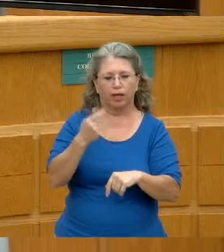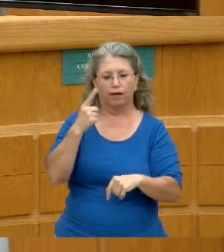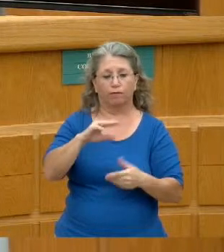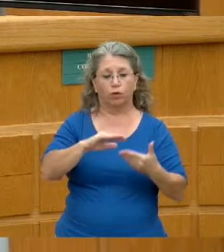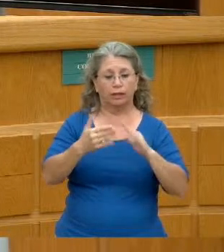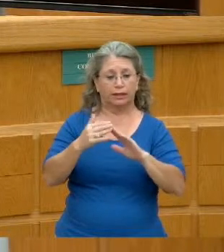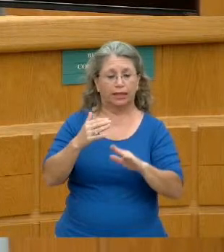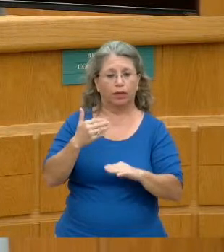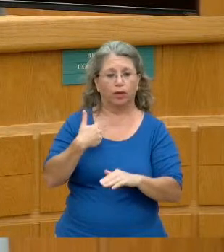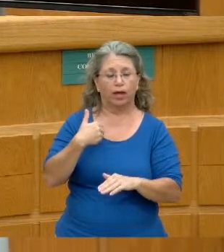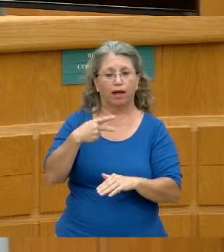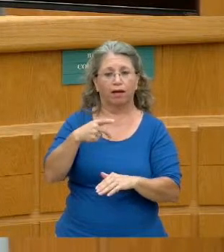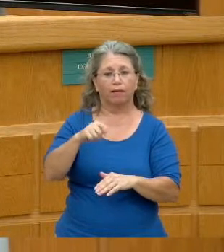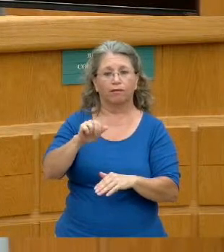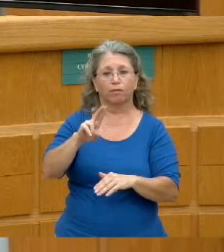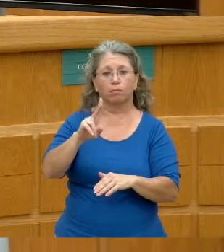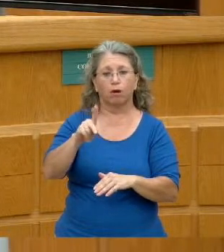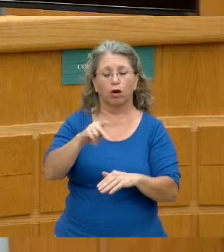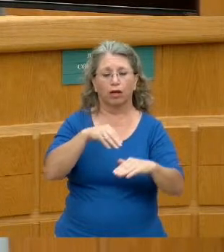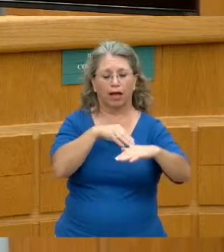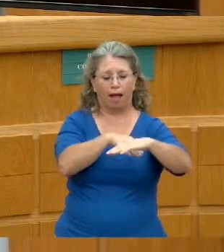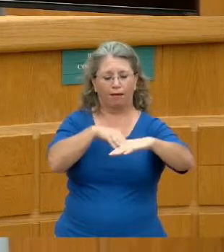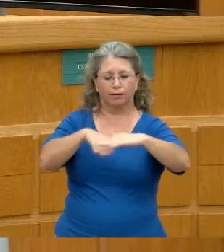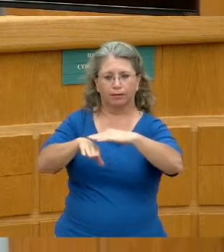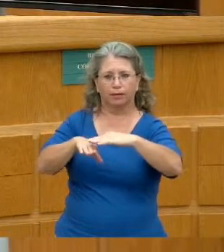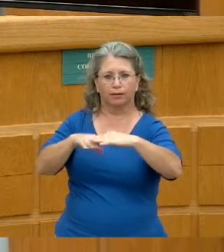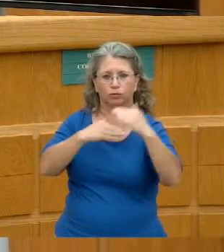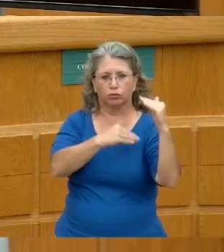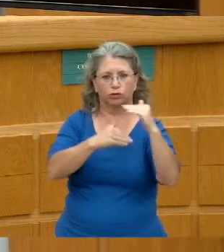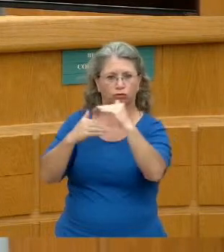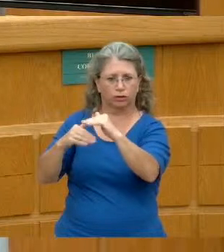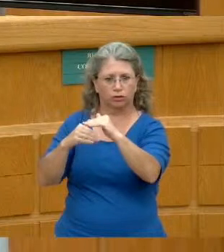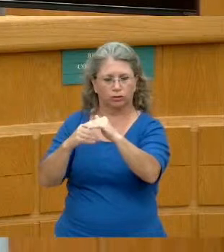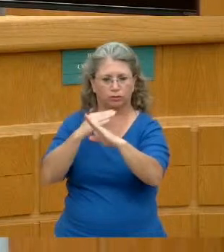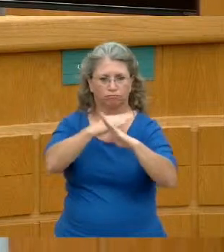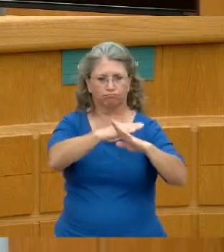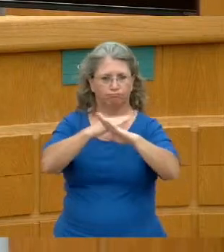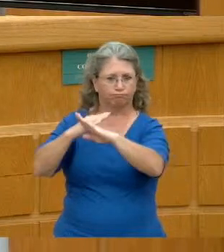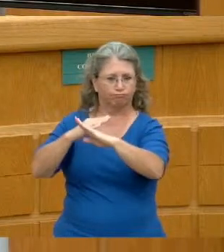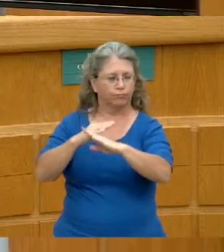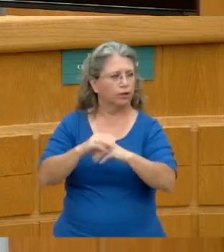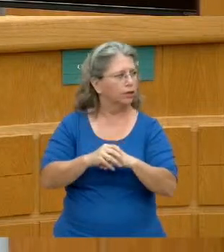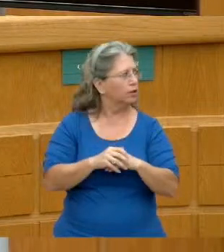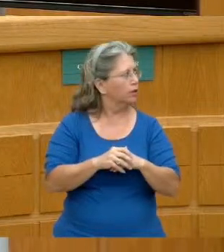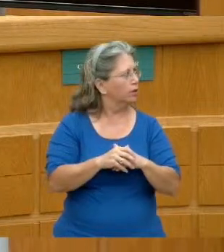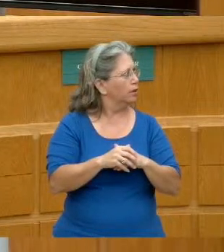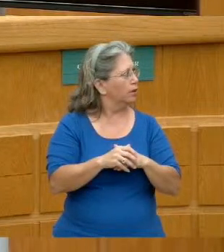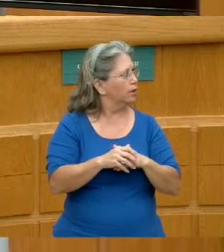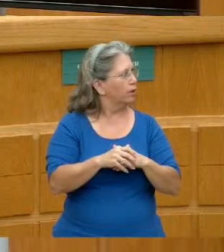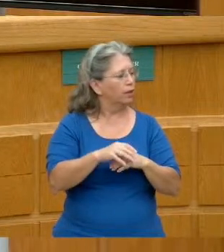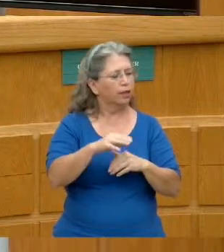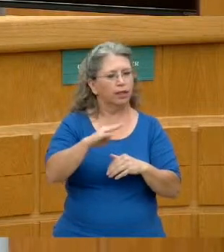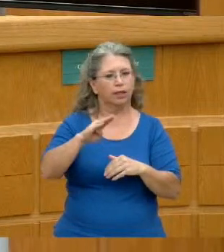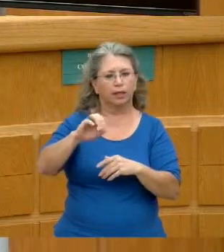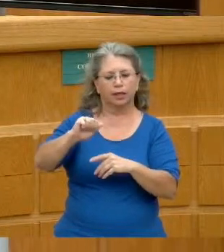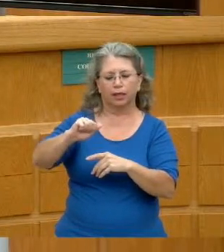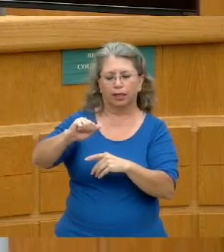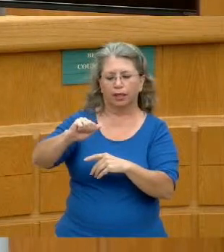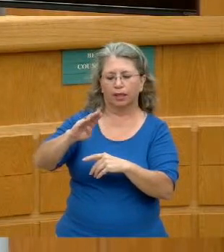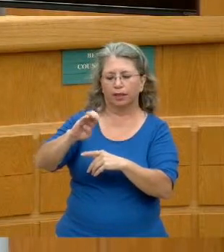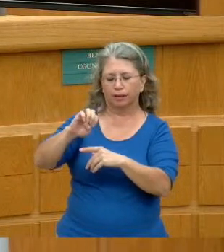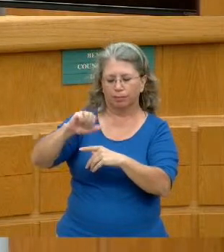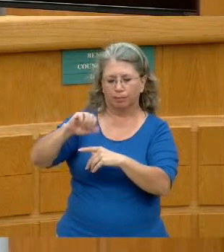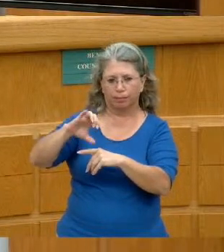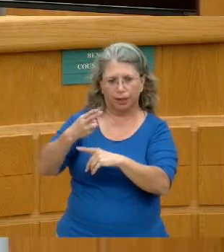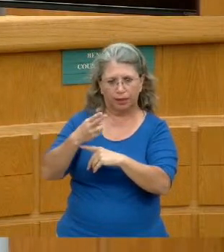park access restrictions as well for the holiday. These 2 are going to be the same timeline, the beach access and